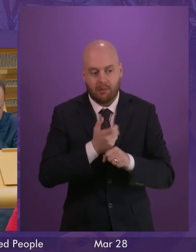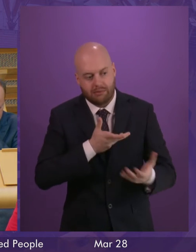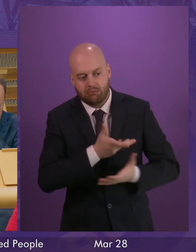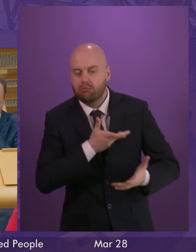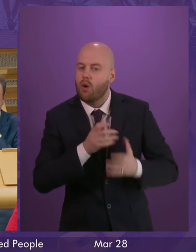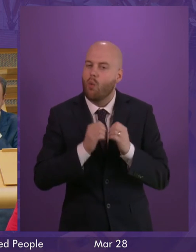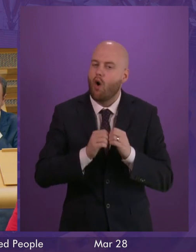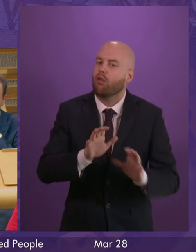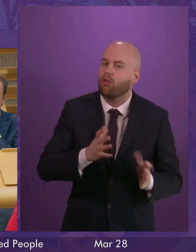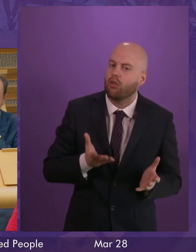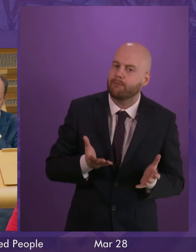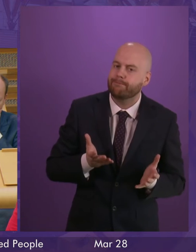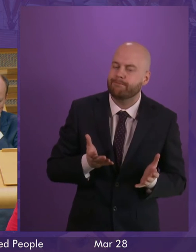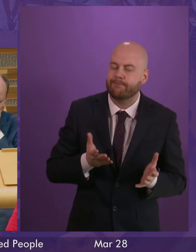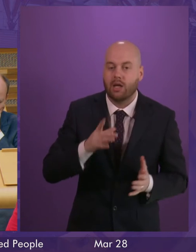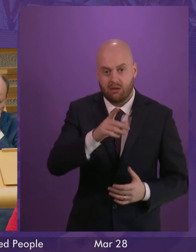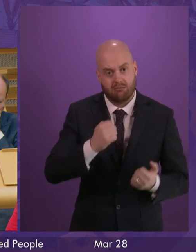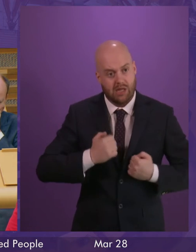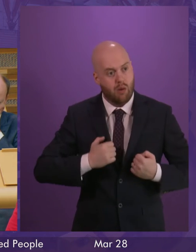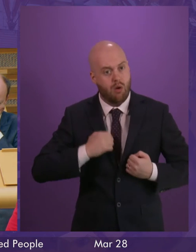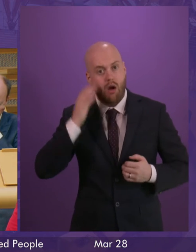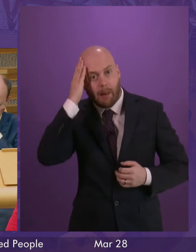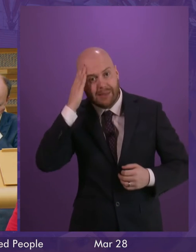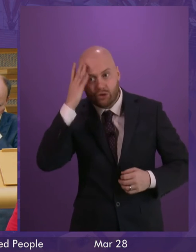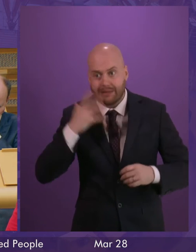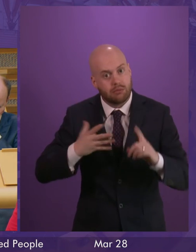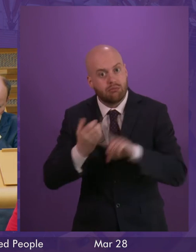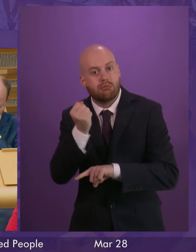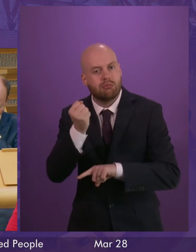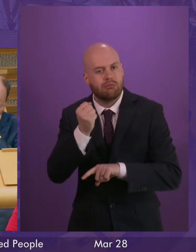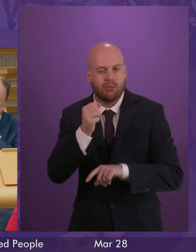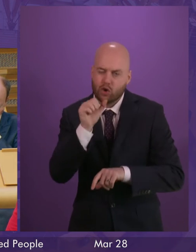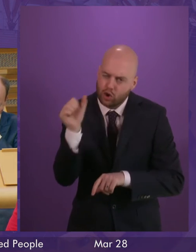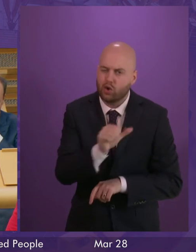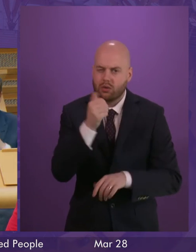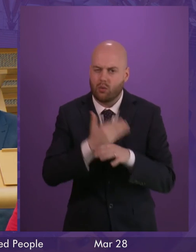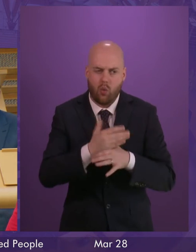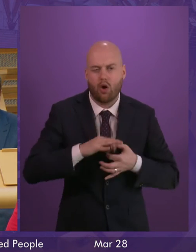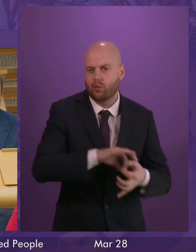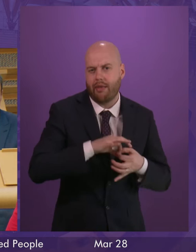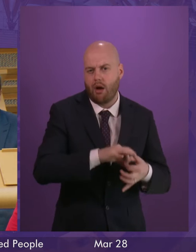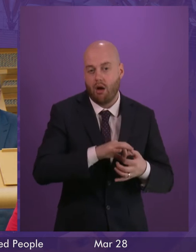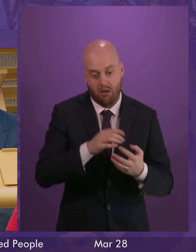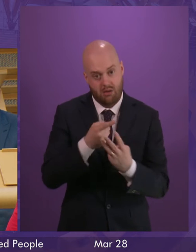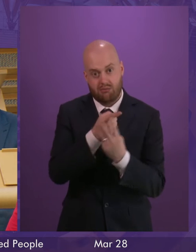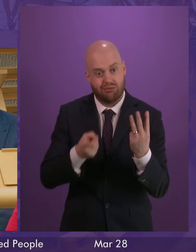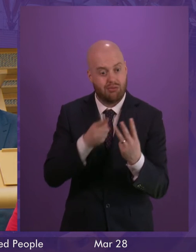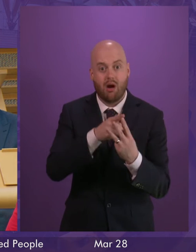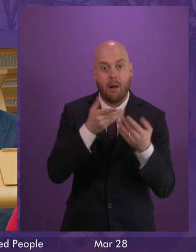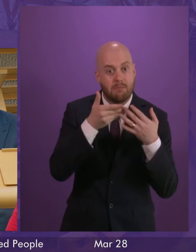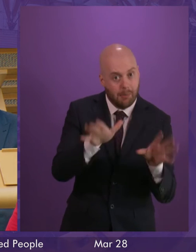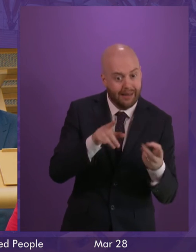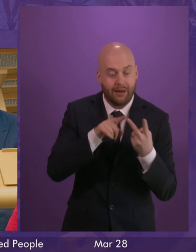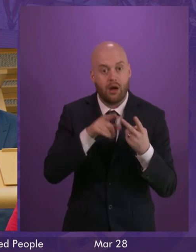acknowledges the ambitions we have need us to work together – public, private and third sectors – with